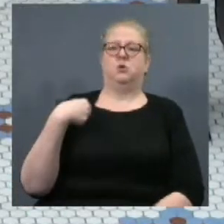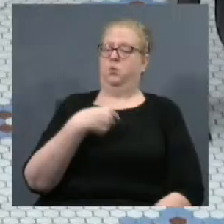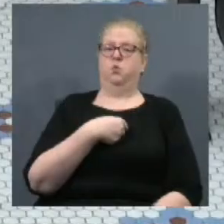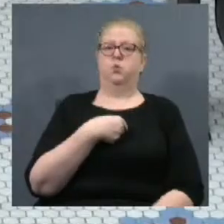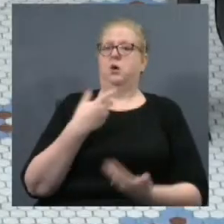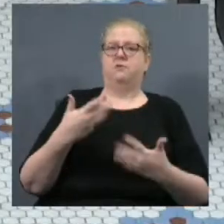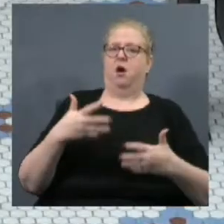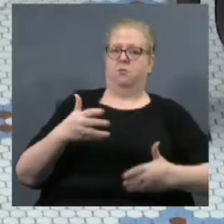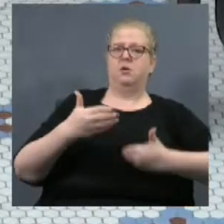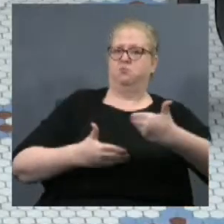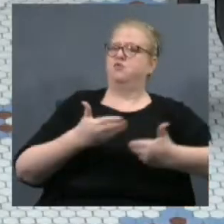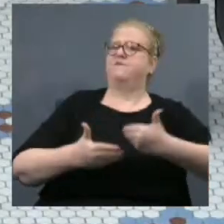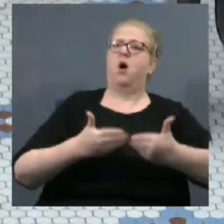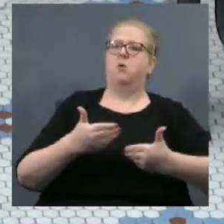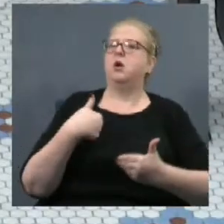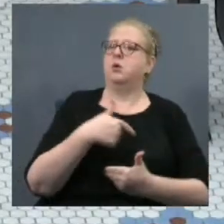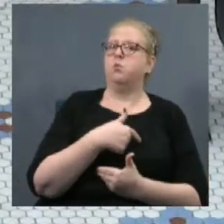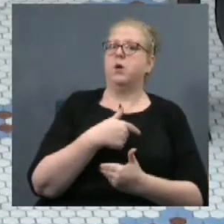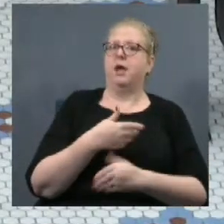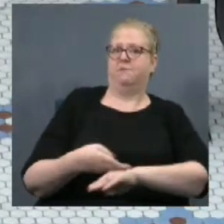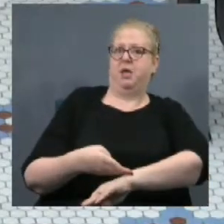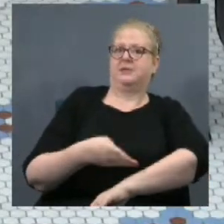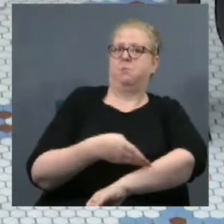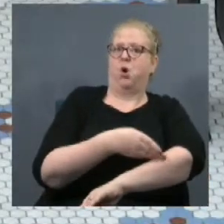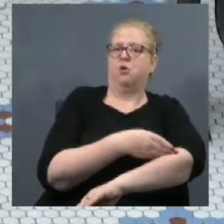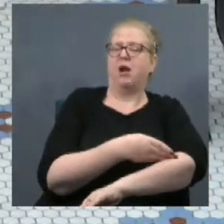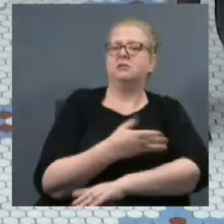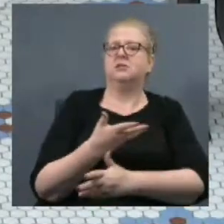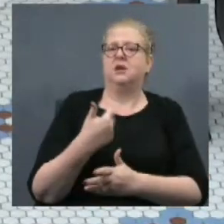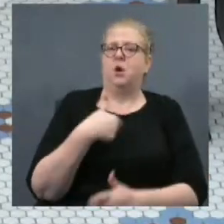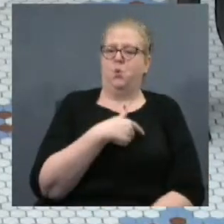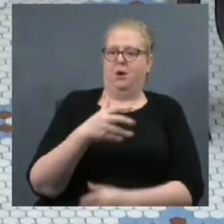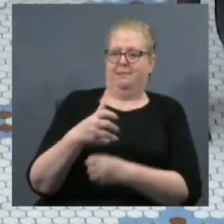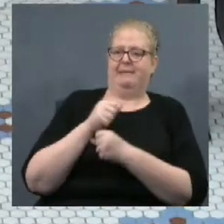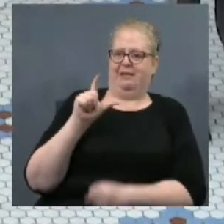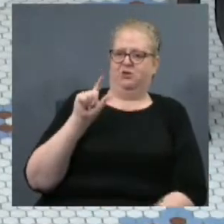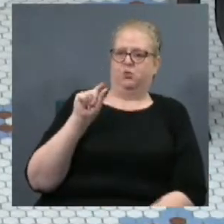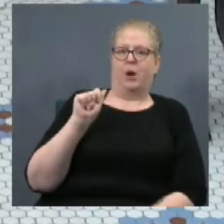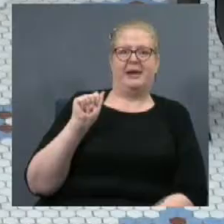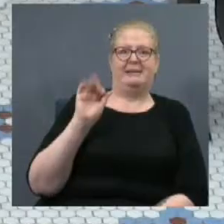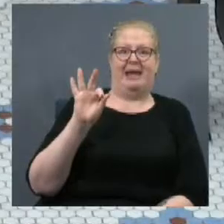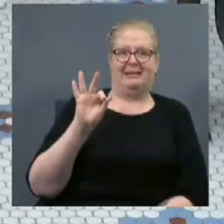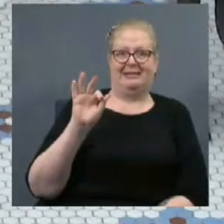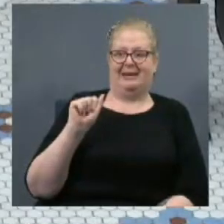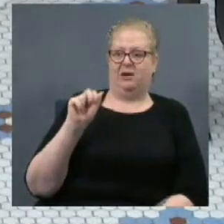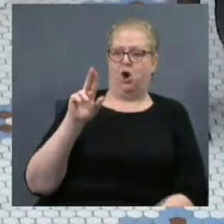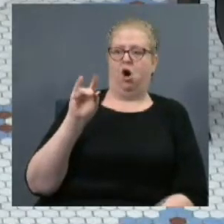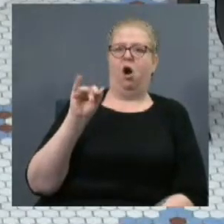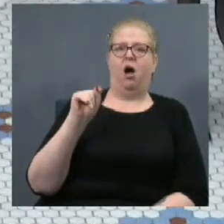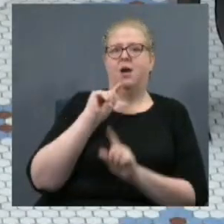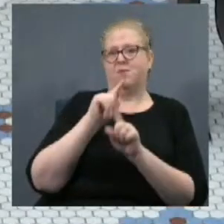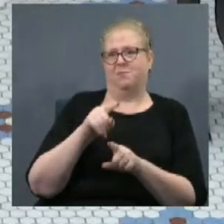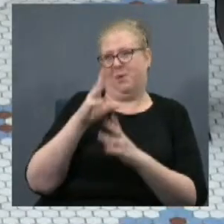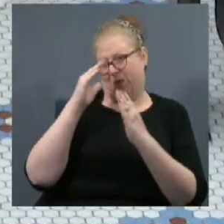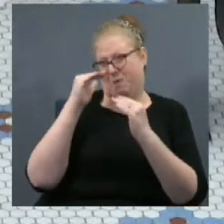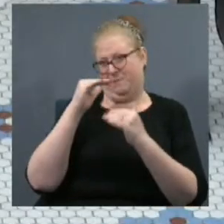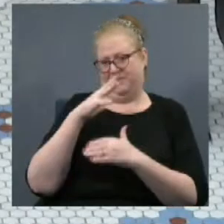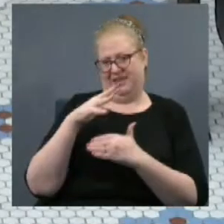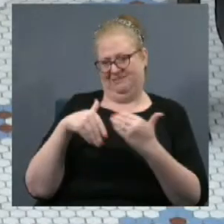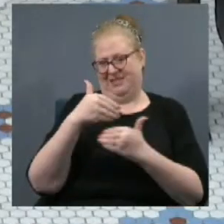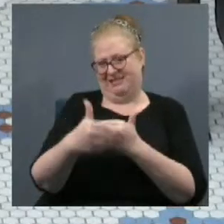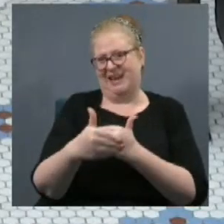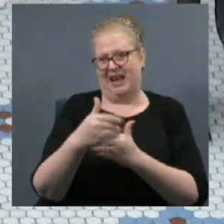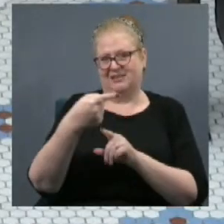made some progress. We will be getting the 2019 audit, we're hoping in the next month. And then there, as